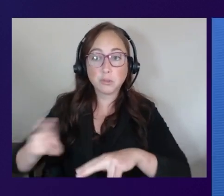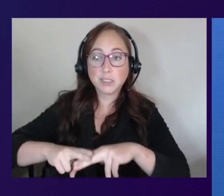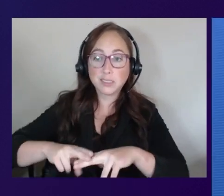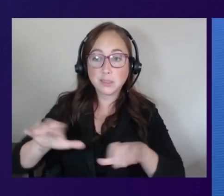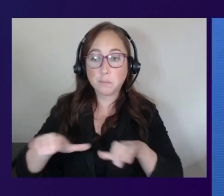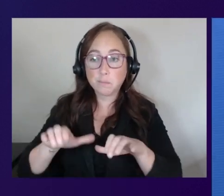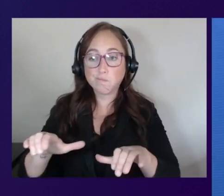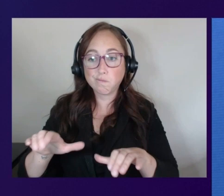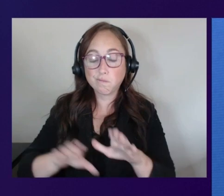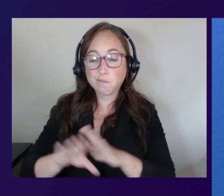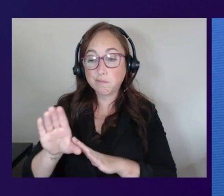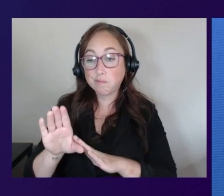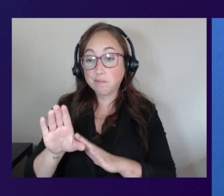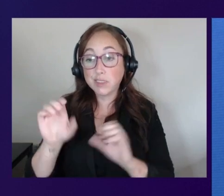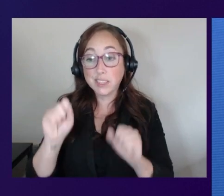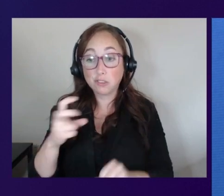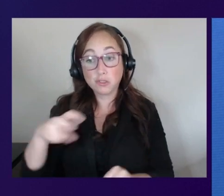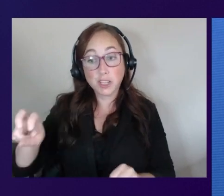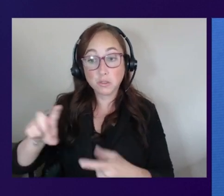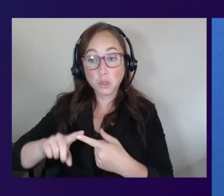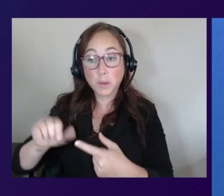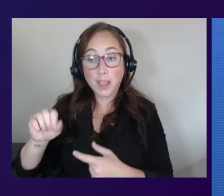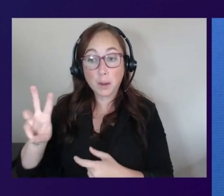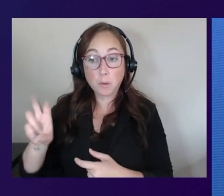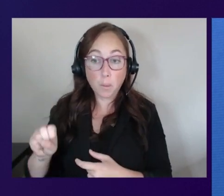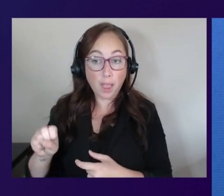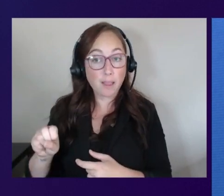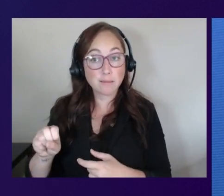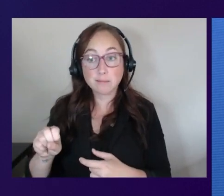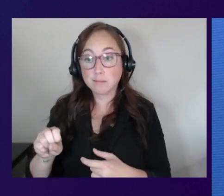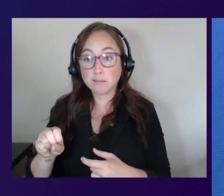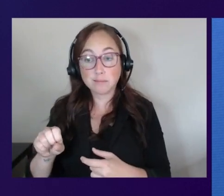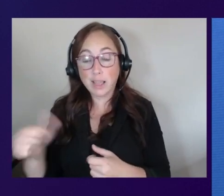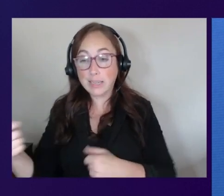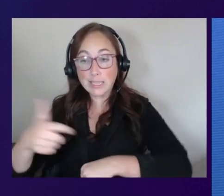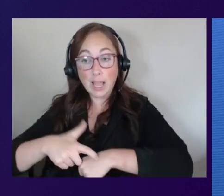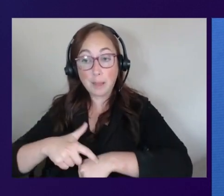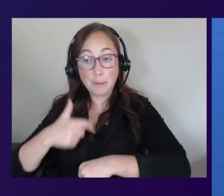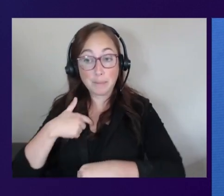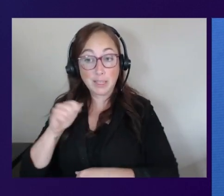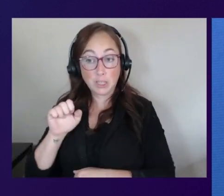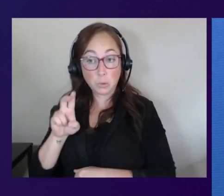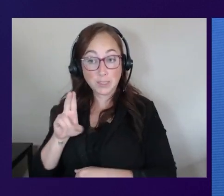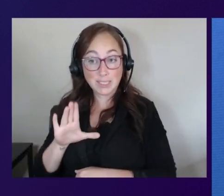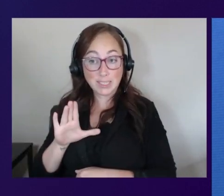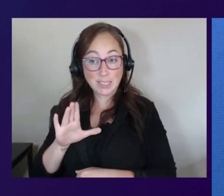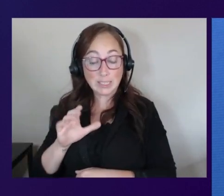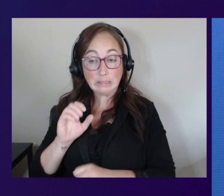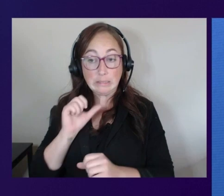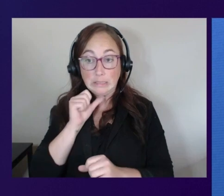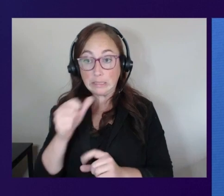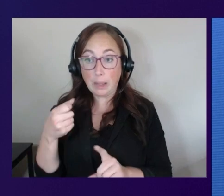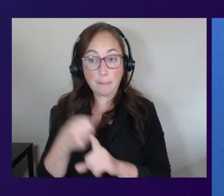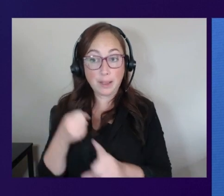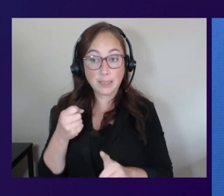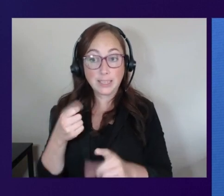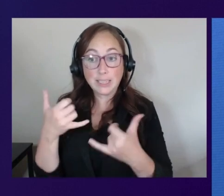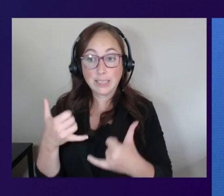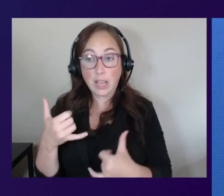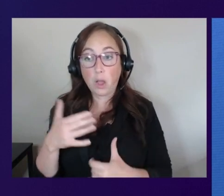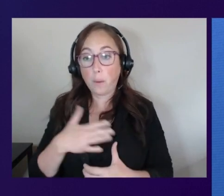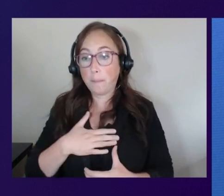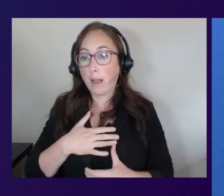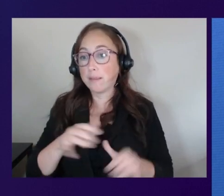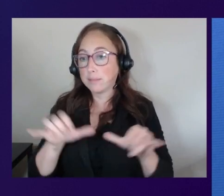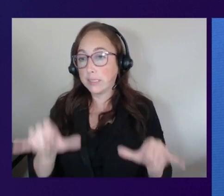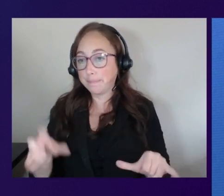to AWS seamlessly at scale. And so as an end user, I'm not impacted, but now my desktop is running in AWS. And so it's a great solution